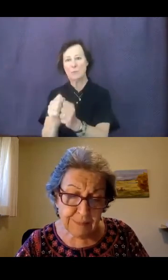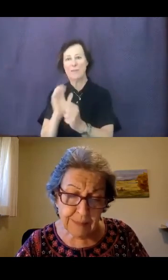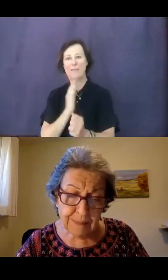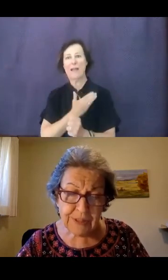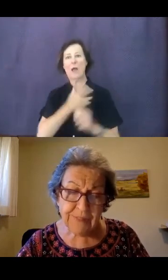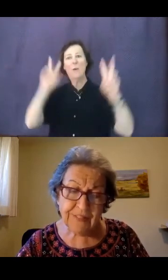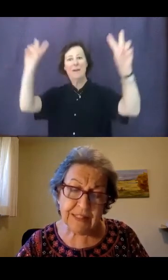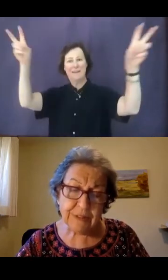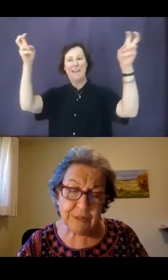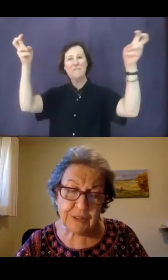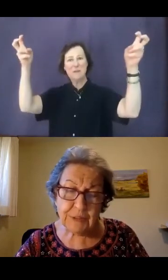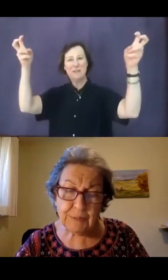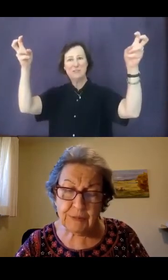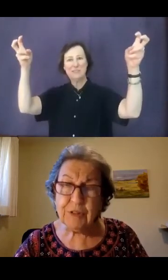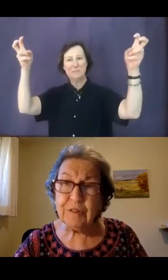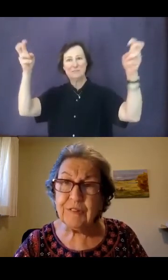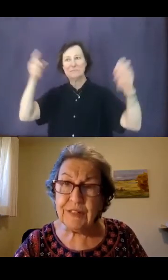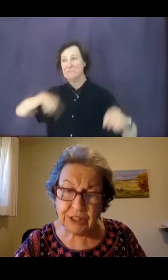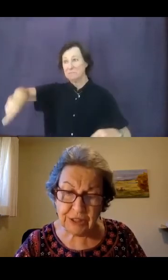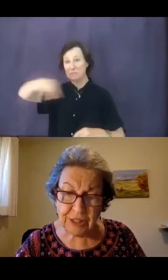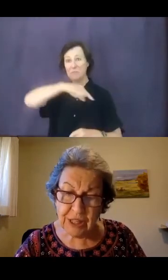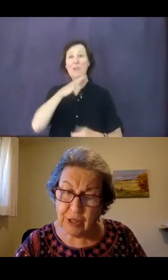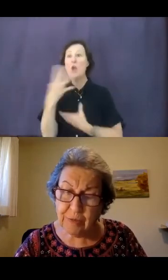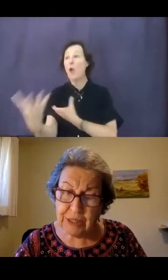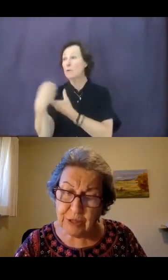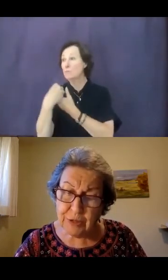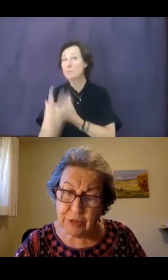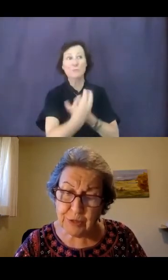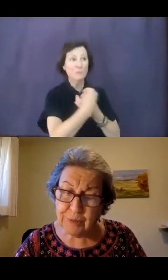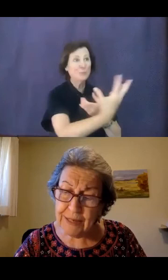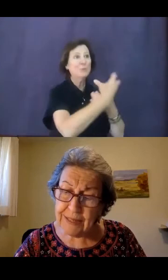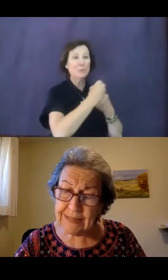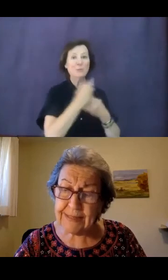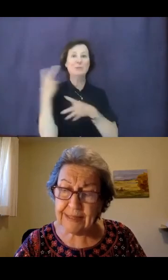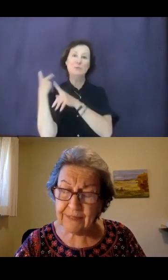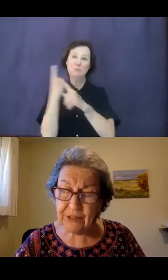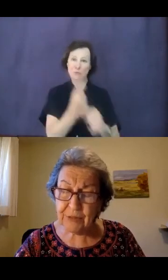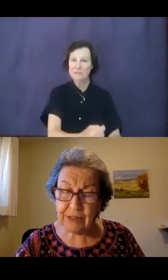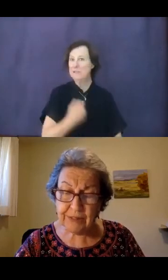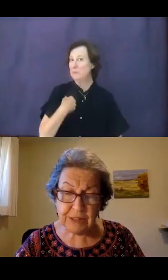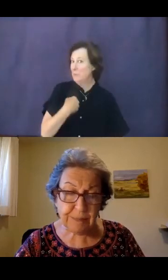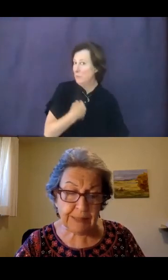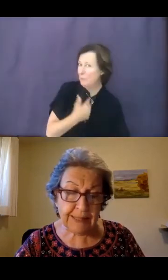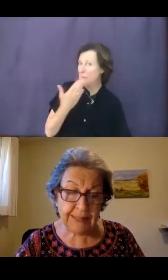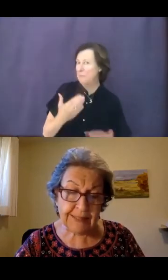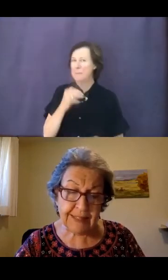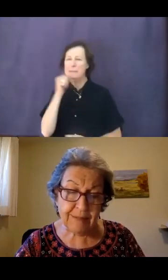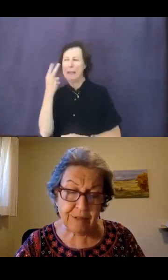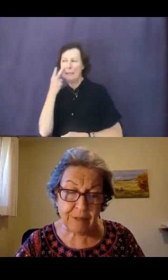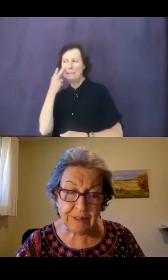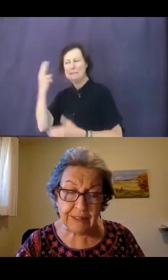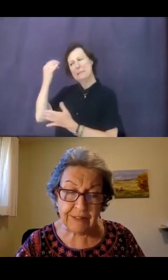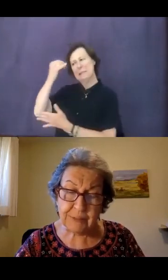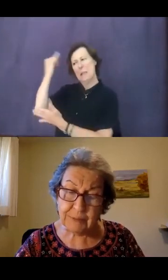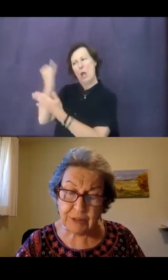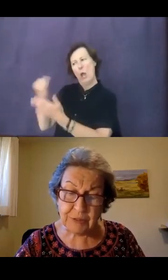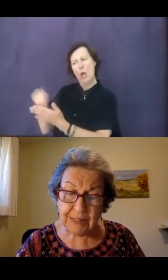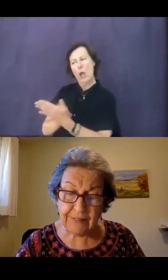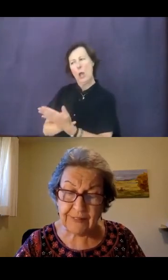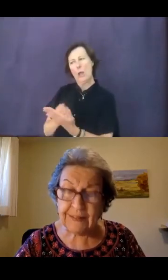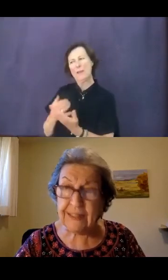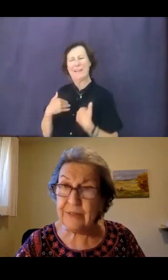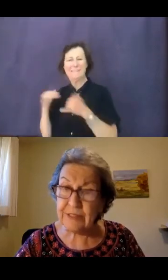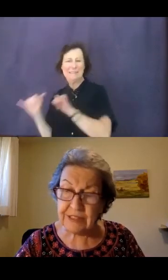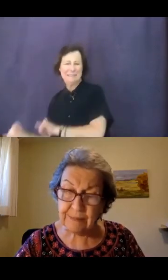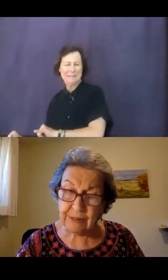As members of an inclusive spiritual tradition, we UUs might not see the visual arts playing the same role in our spiritual life